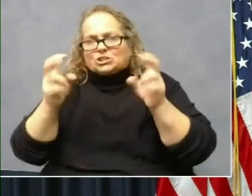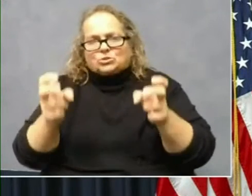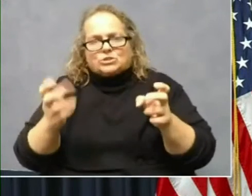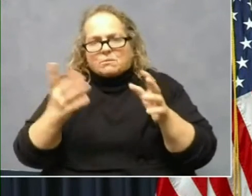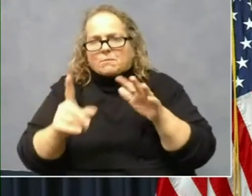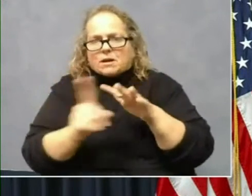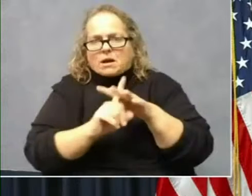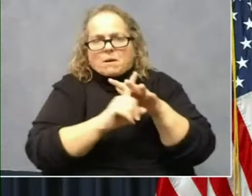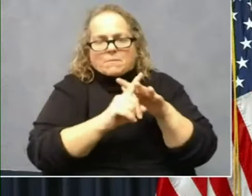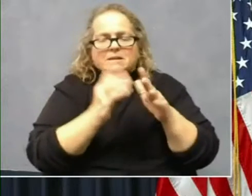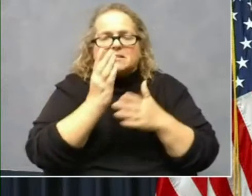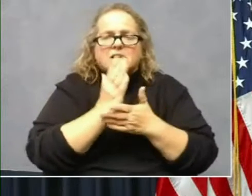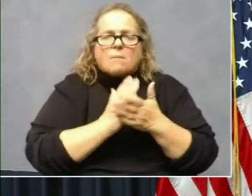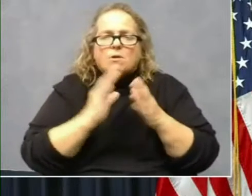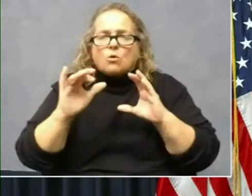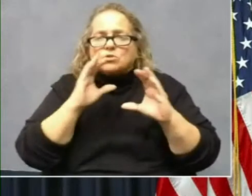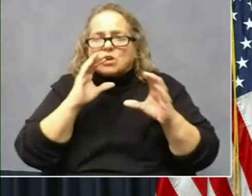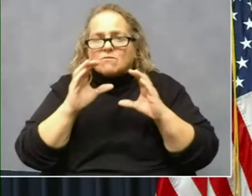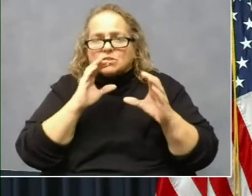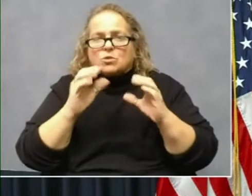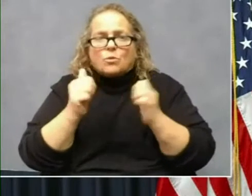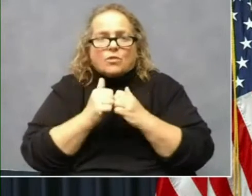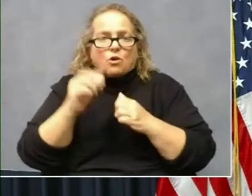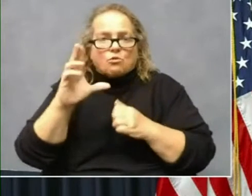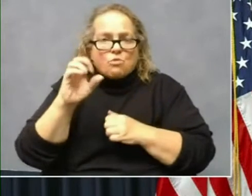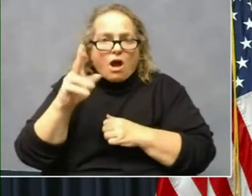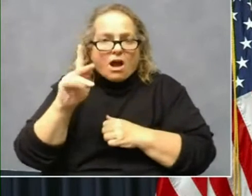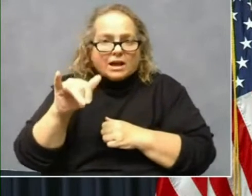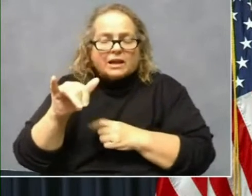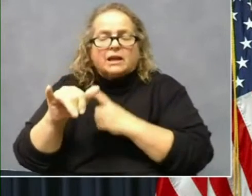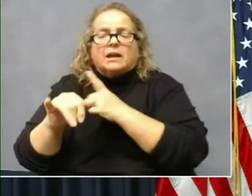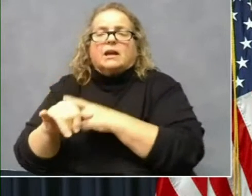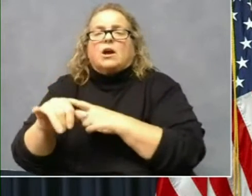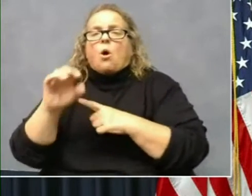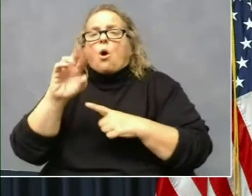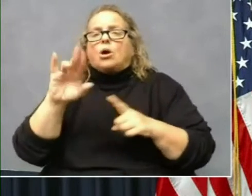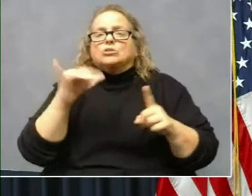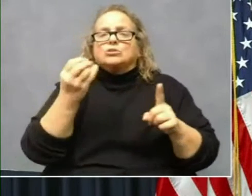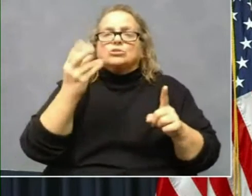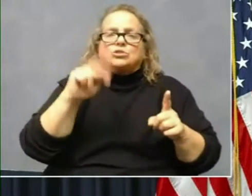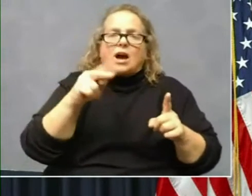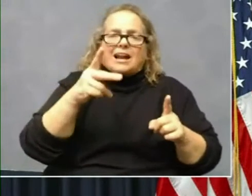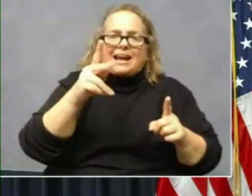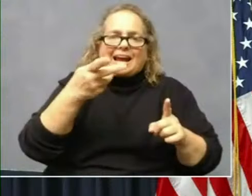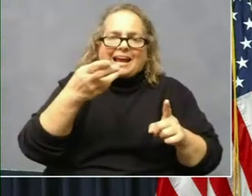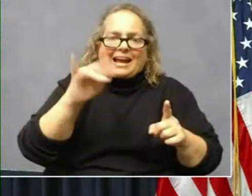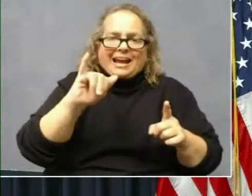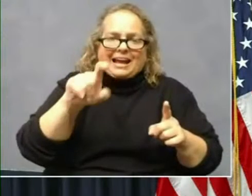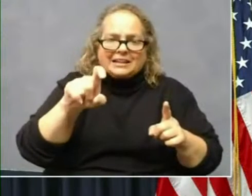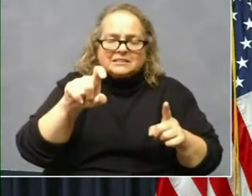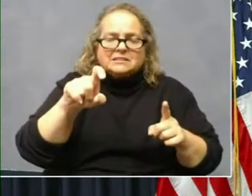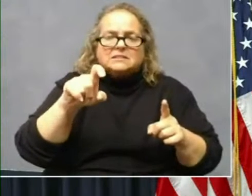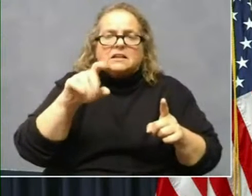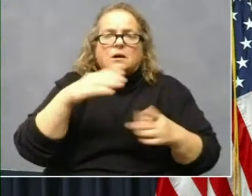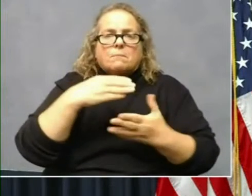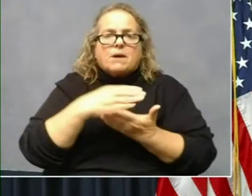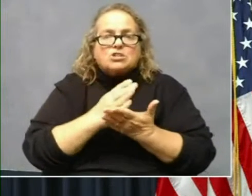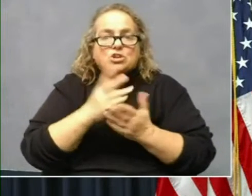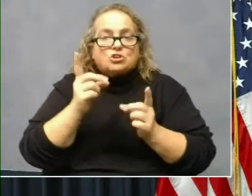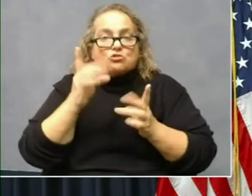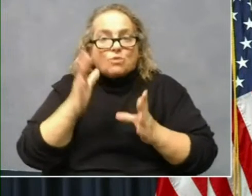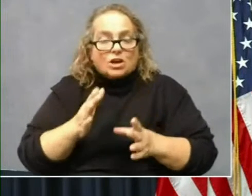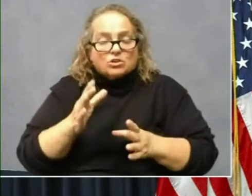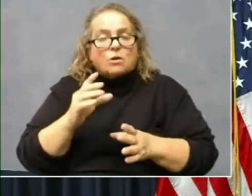had with Rocky or with John Hicks, who we've made available. He is the budget director. But having